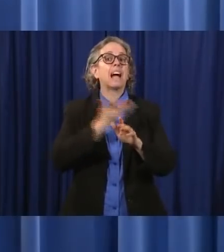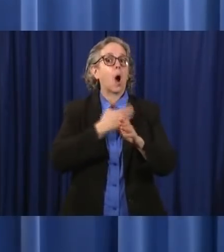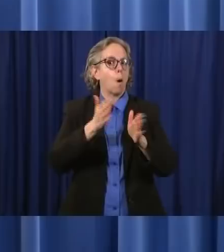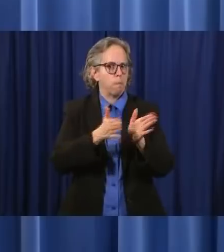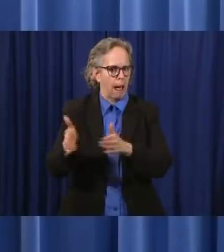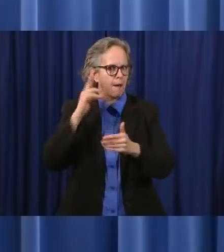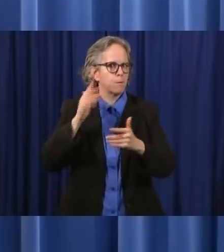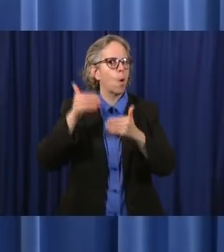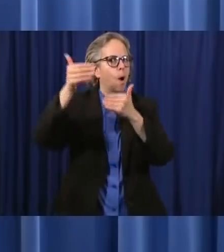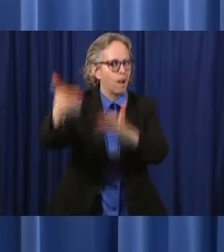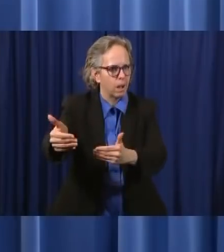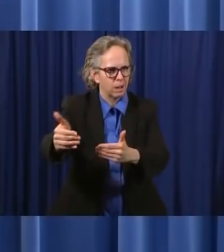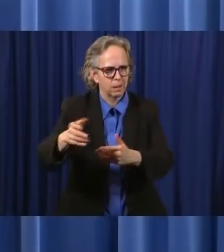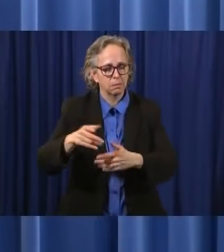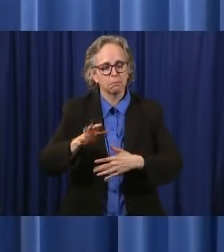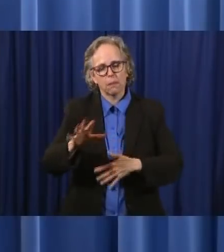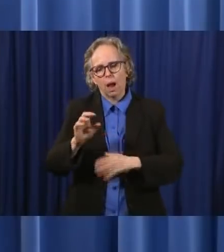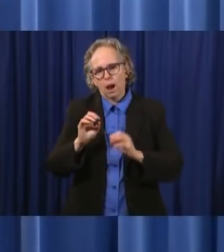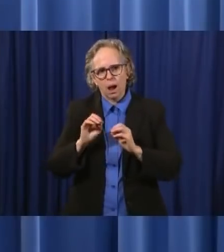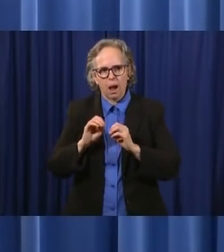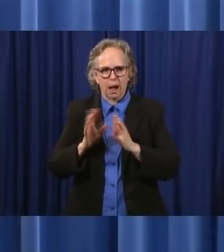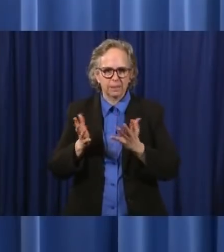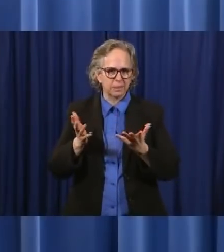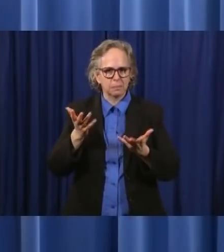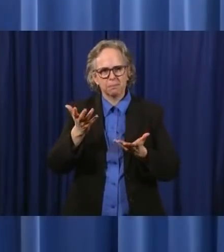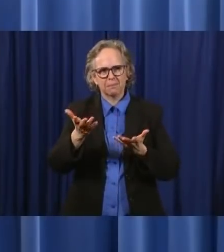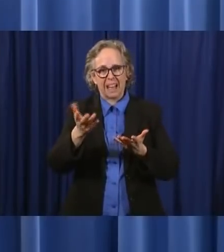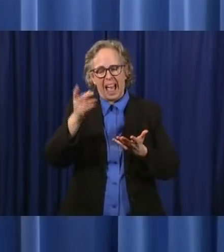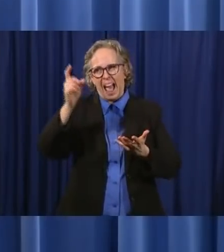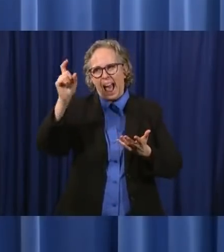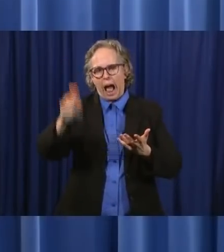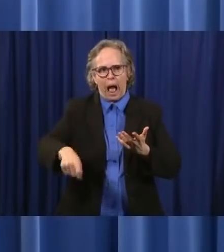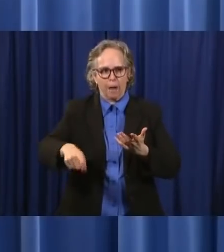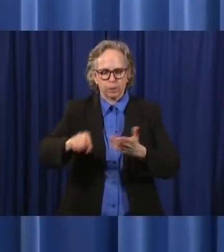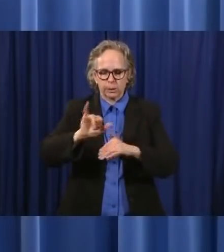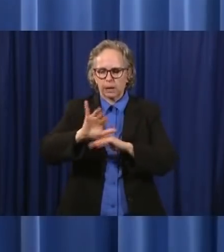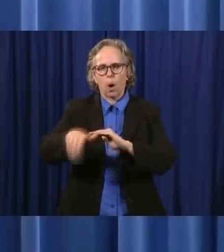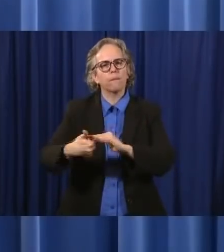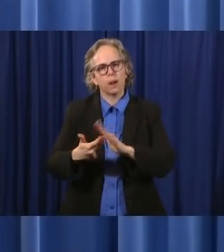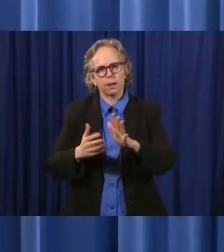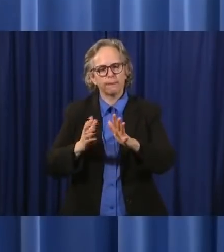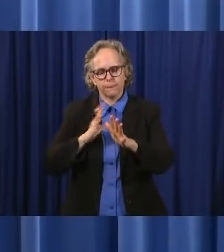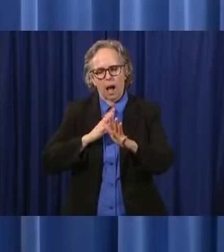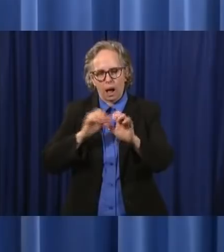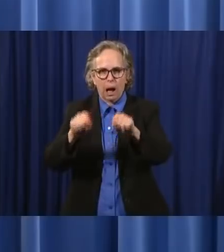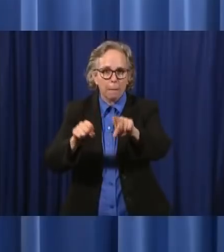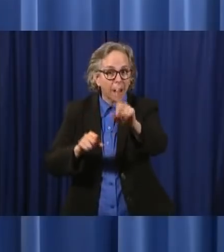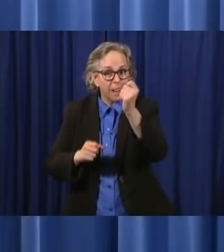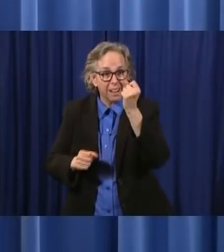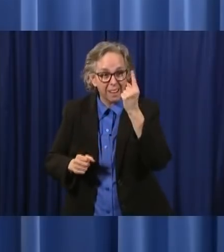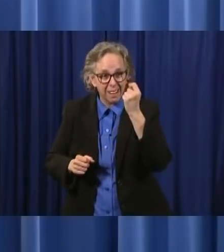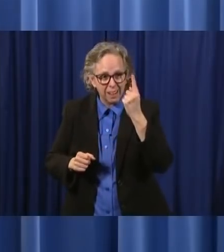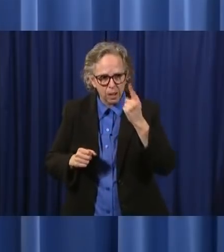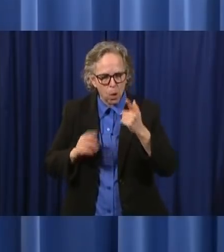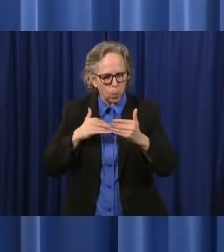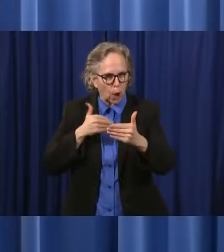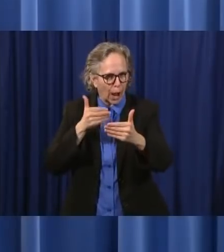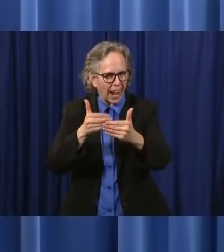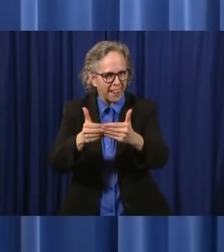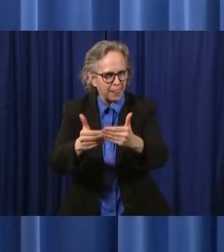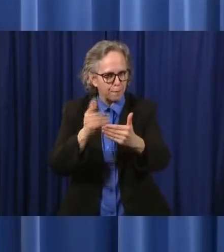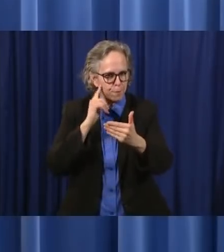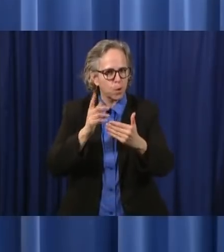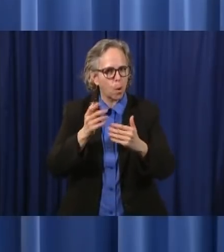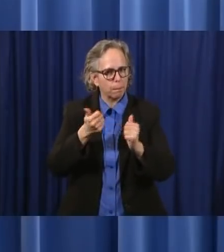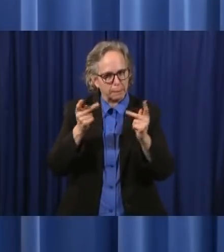can stay overnight if it's something that they have to have done. So we're getting there. We're getting there. Thank you,